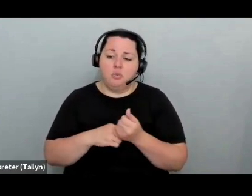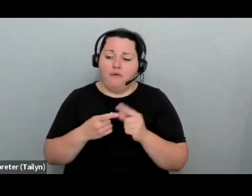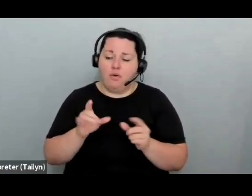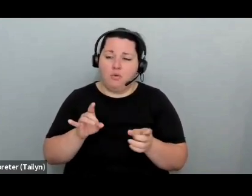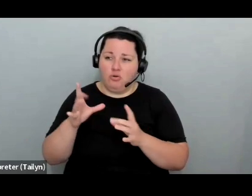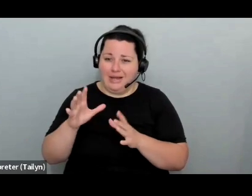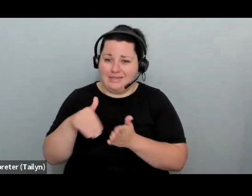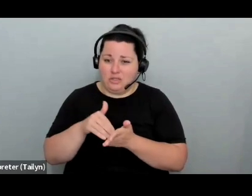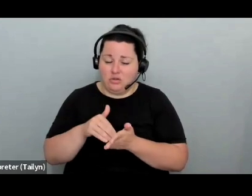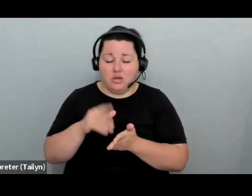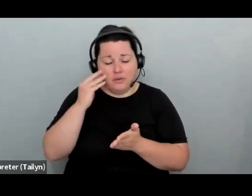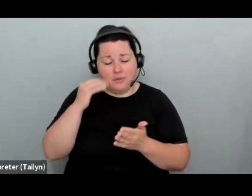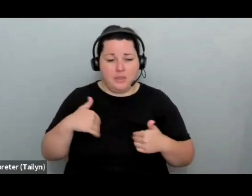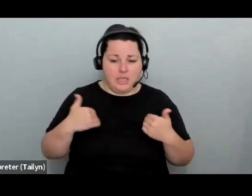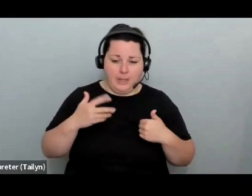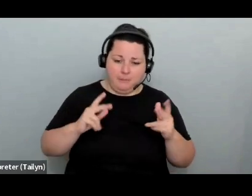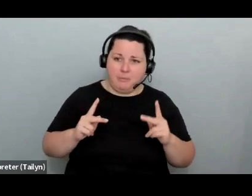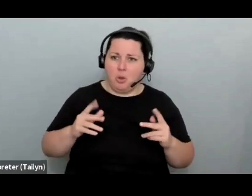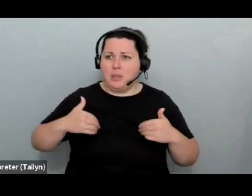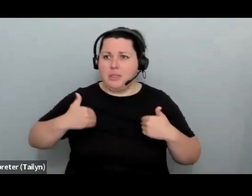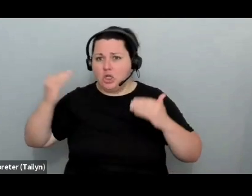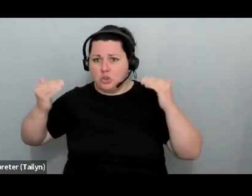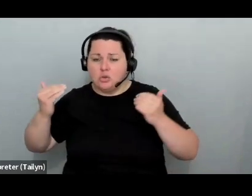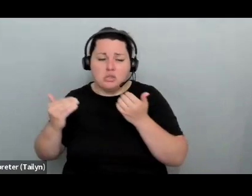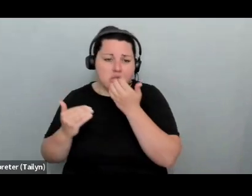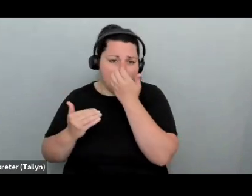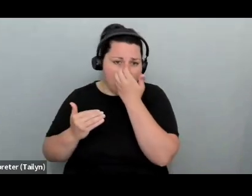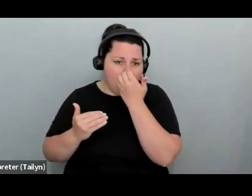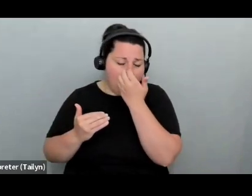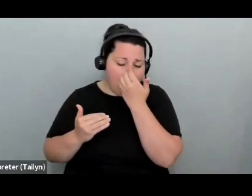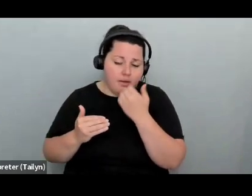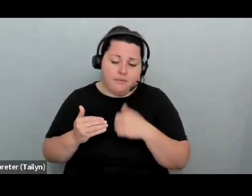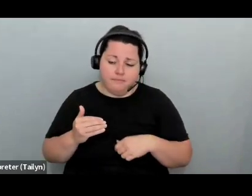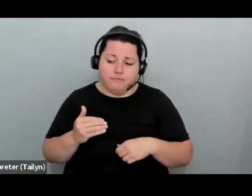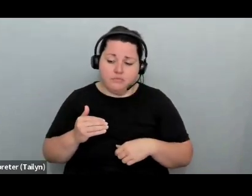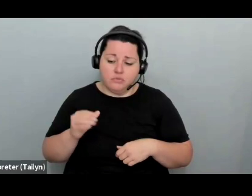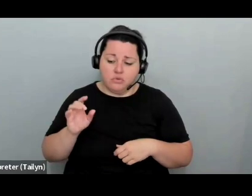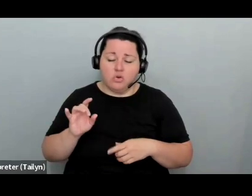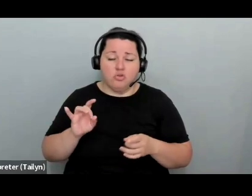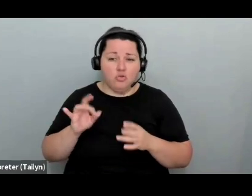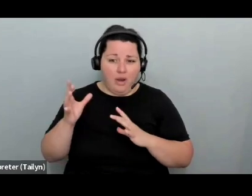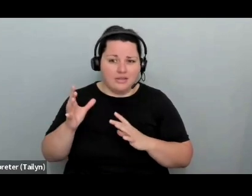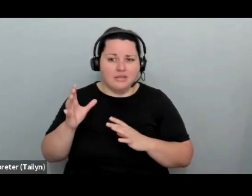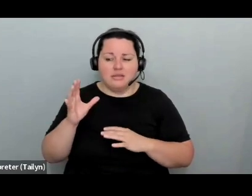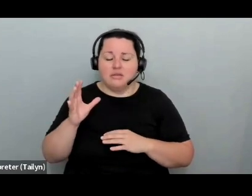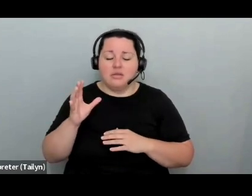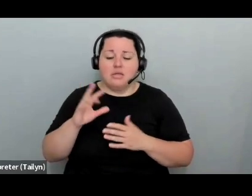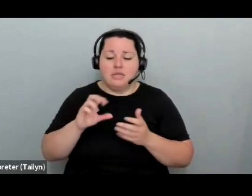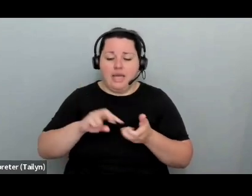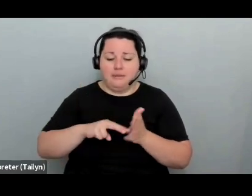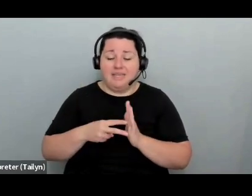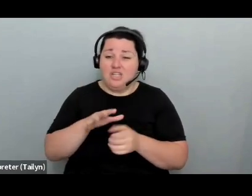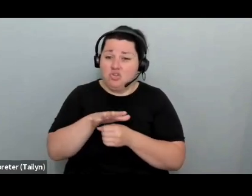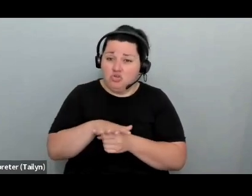we think about youth and young adults, oftentimes, as Linda mentioned earlier in our slide, she mentioned crisis can be defined as a